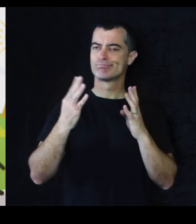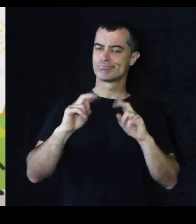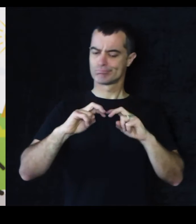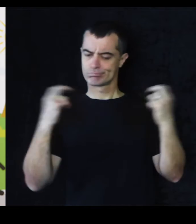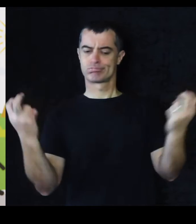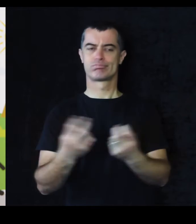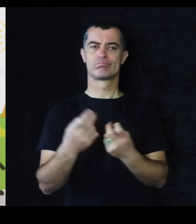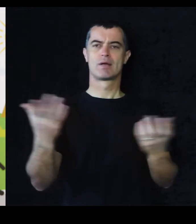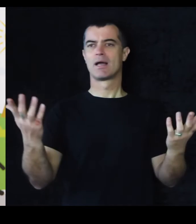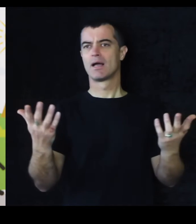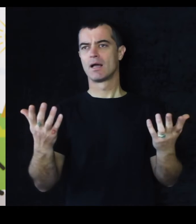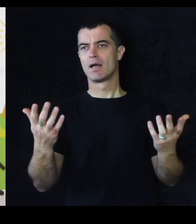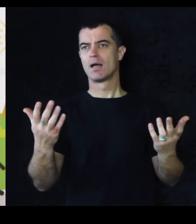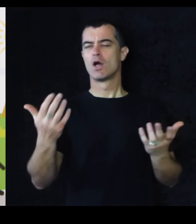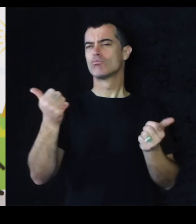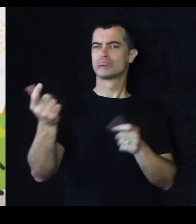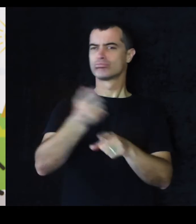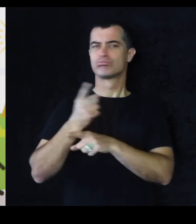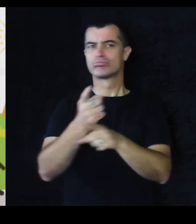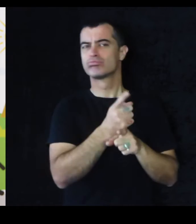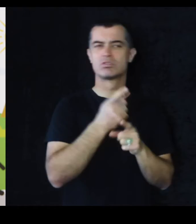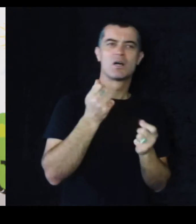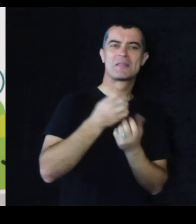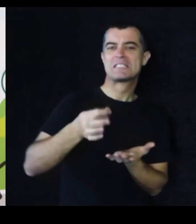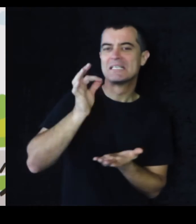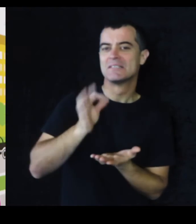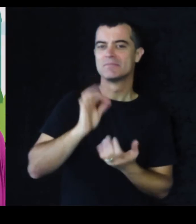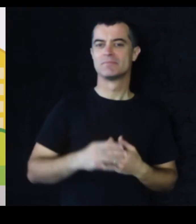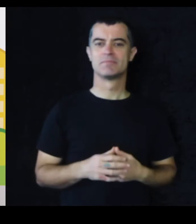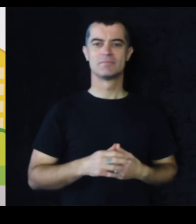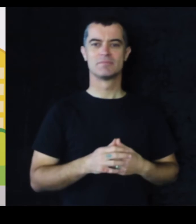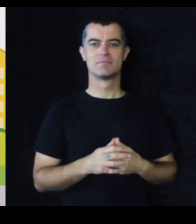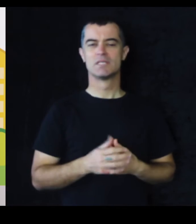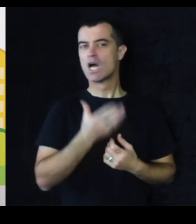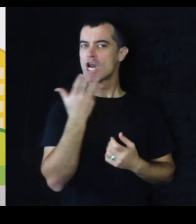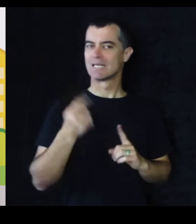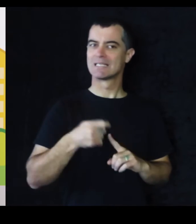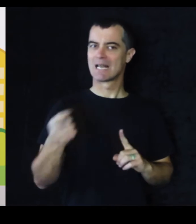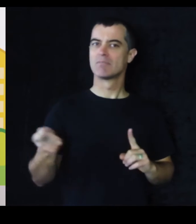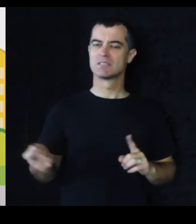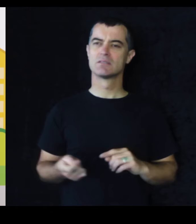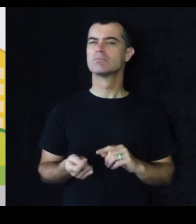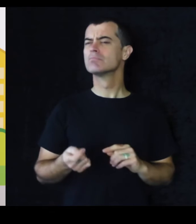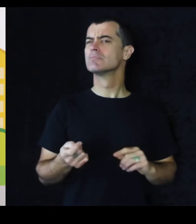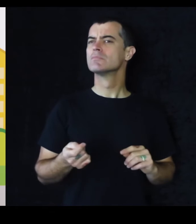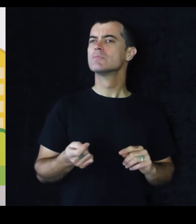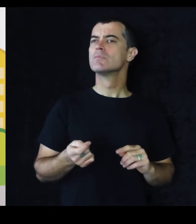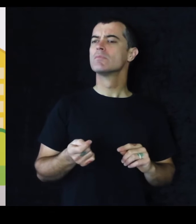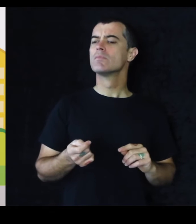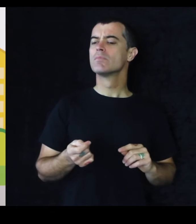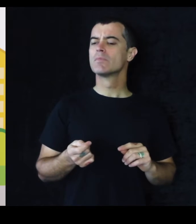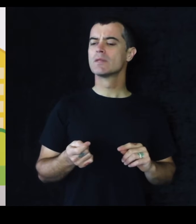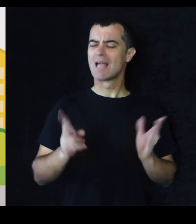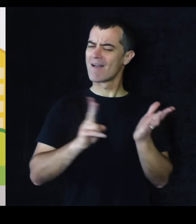around the table and have great conversations over cups of tea. Nice neighbours. It would be